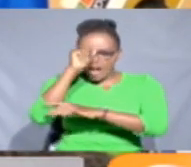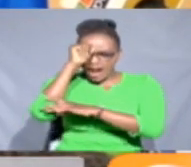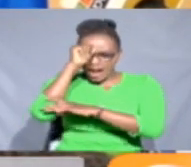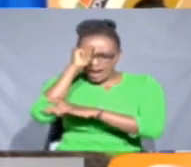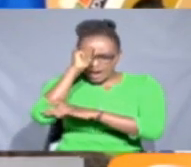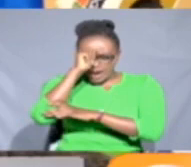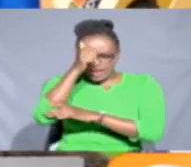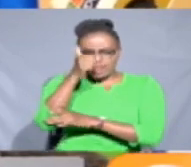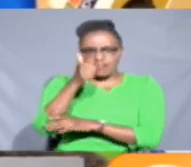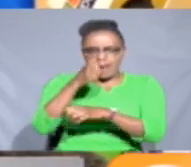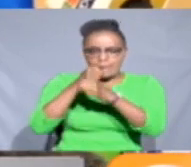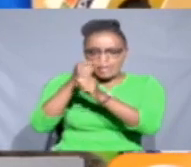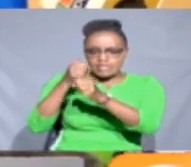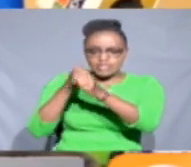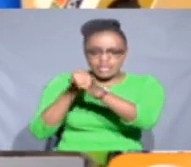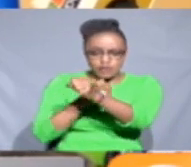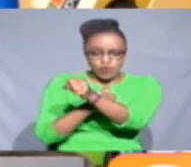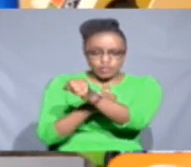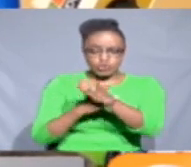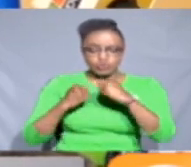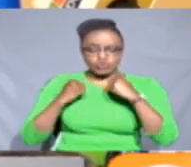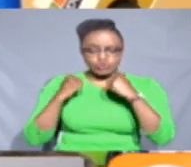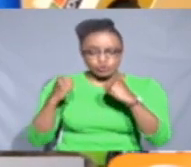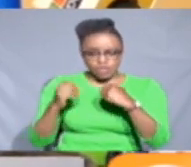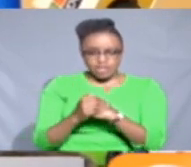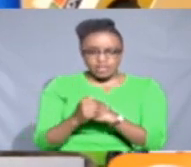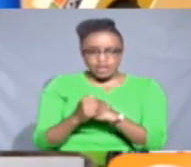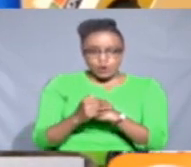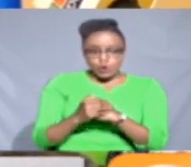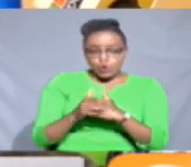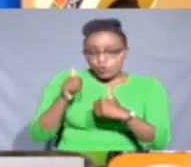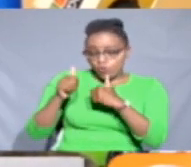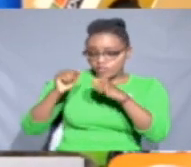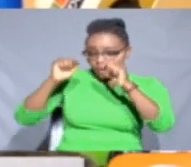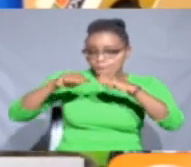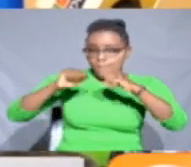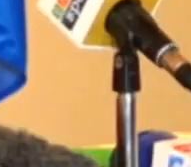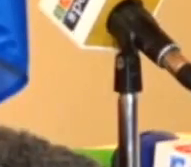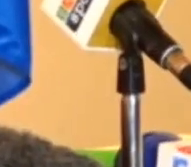enough to make that foundation stronger, that can even make, you know, the team better.